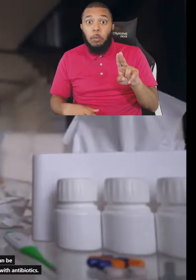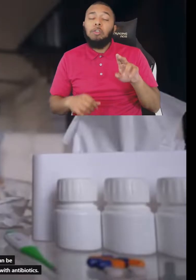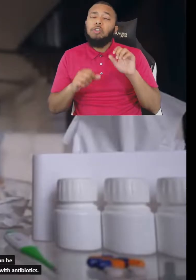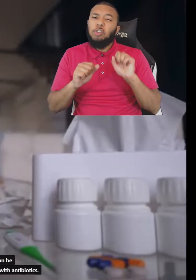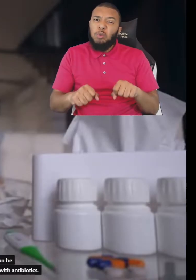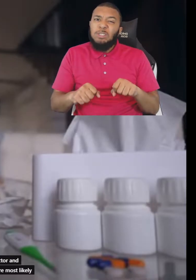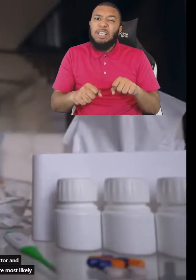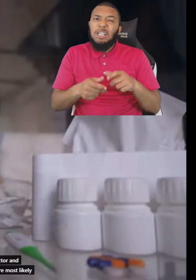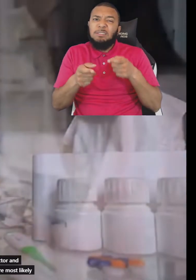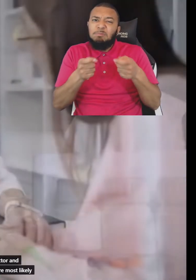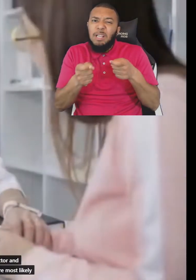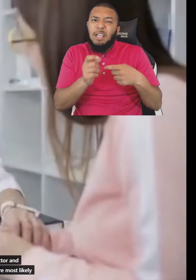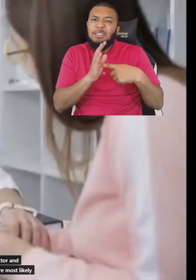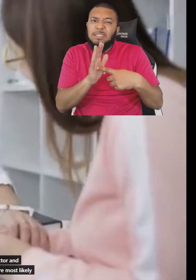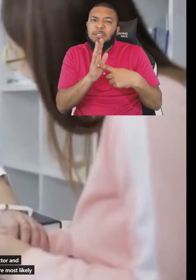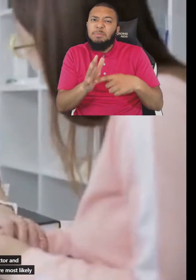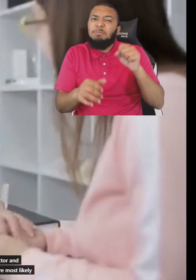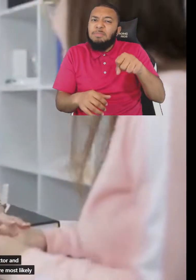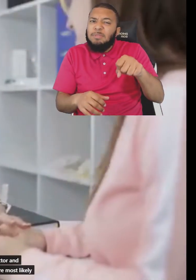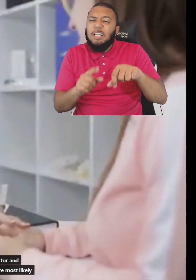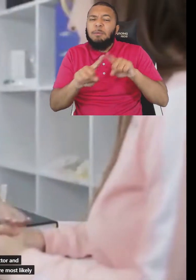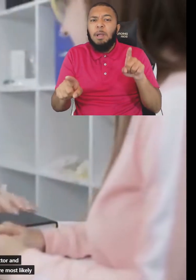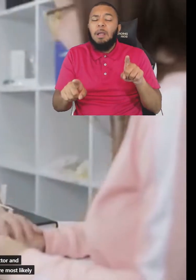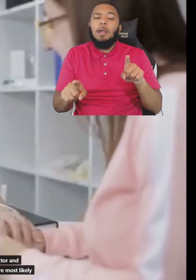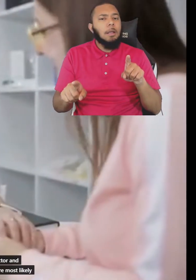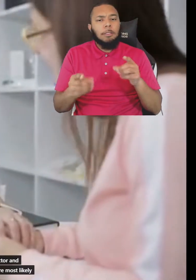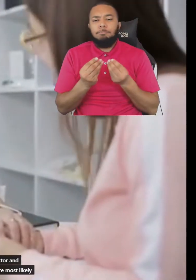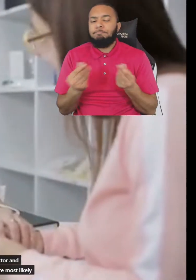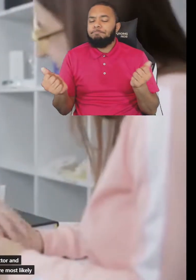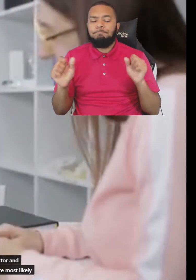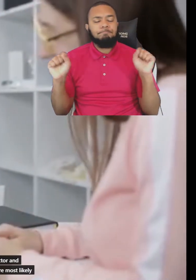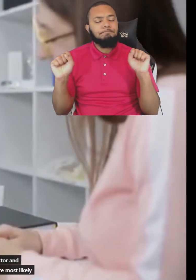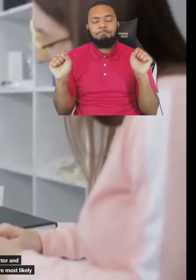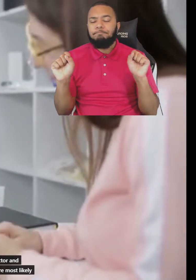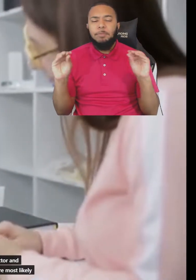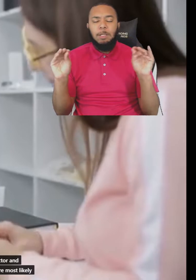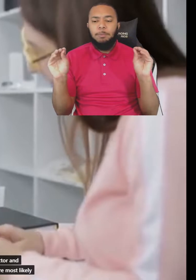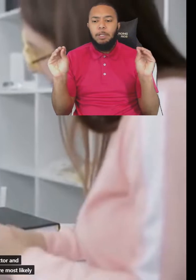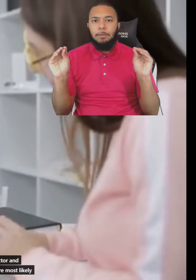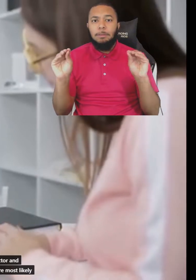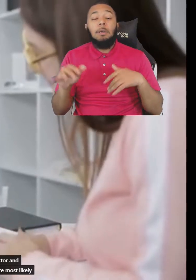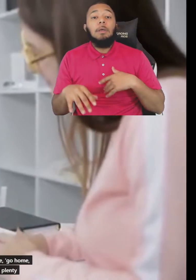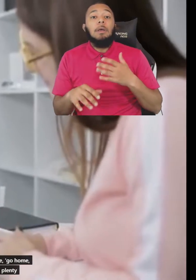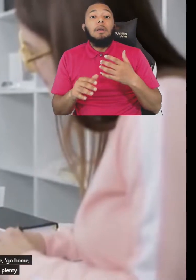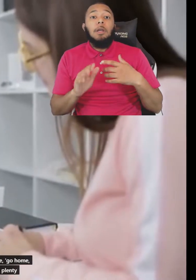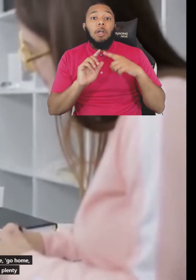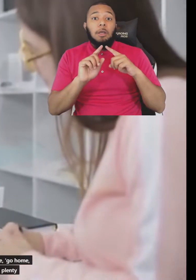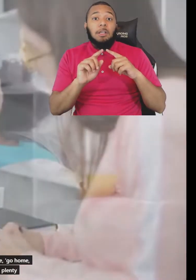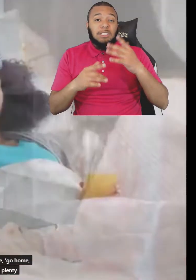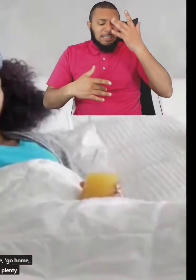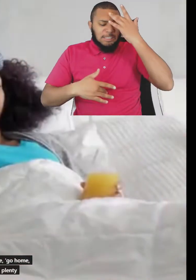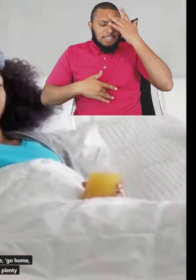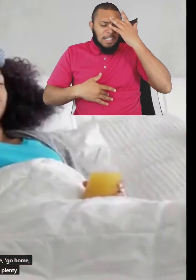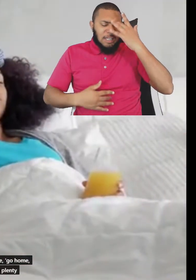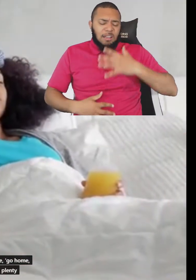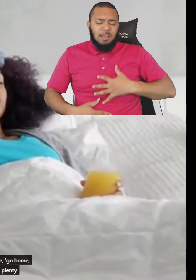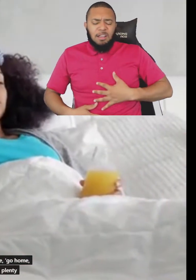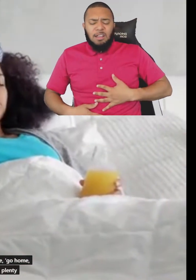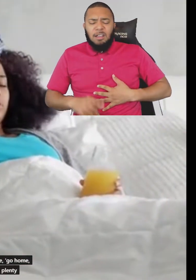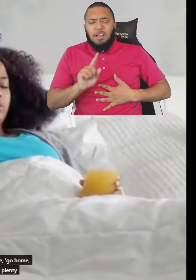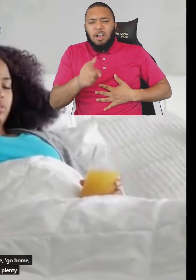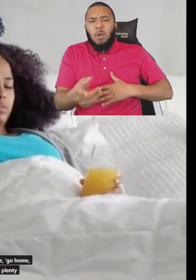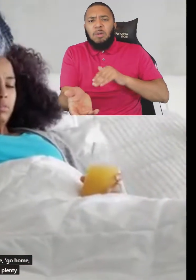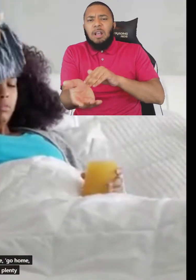with antibiotics. When you go to a doctor and you have a viral infection, their most likely recommendation is going to be go